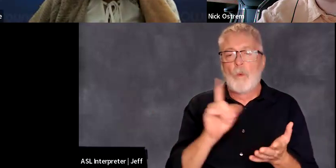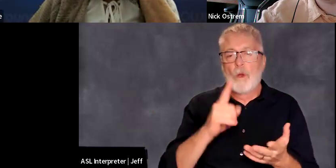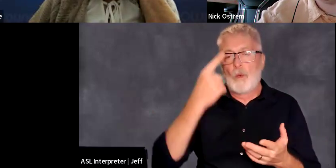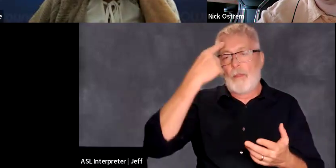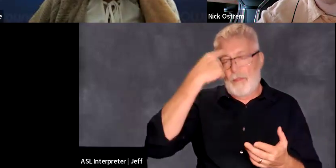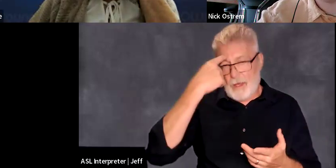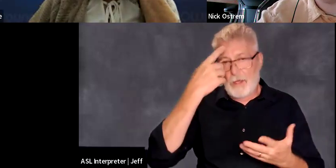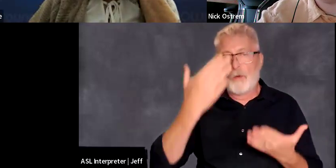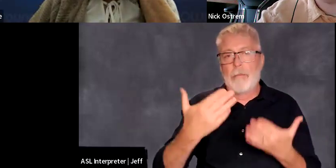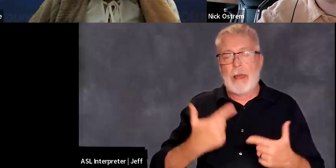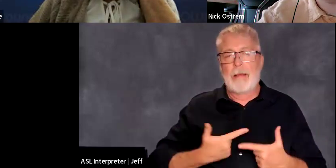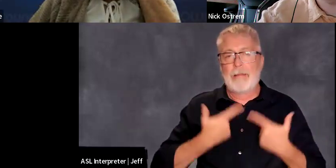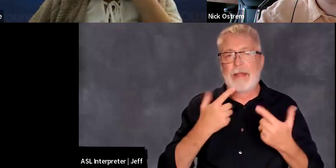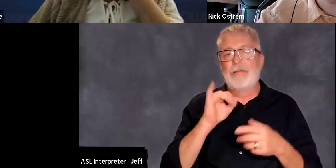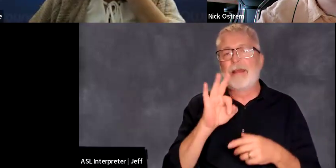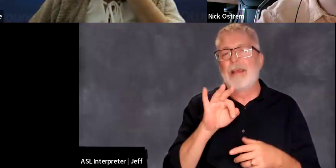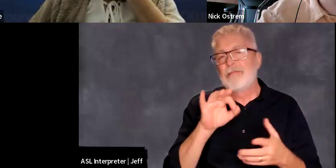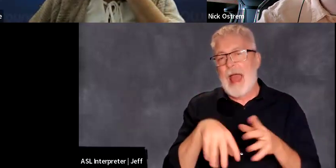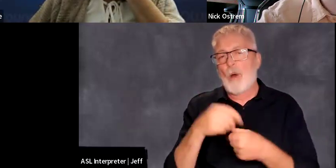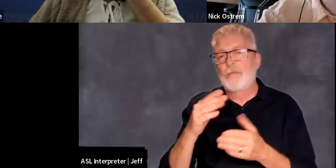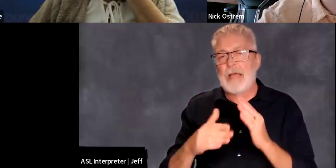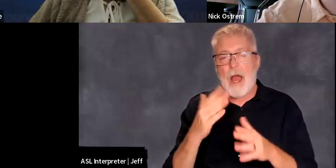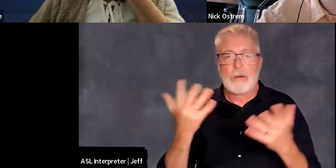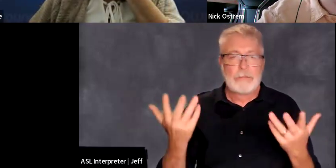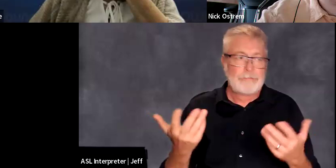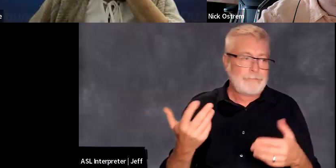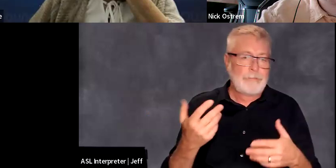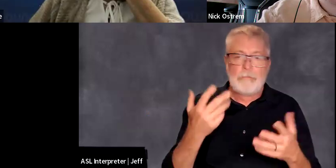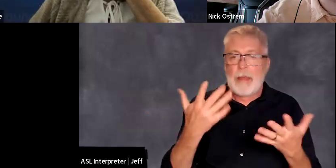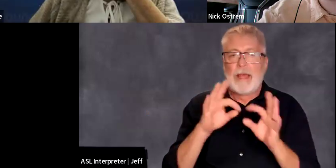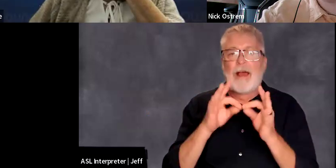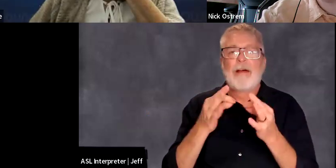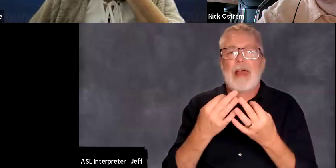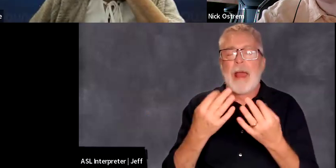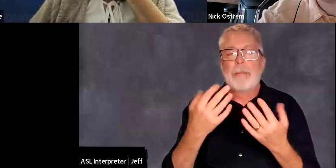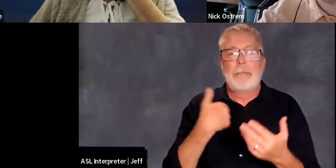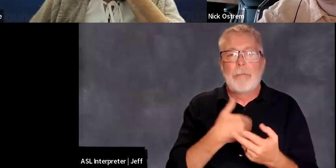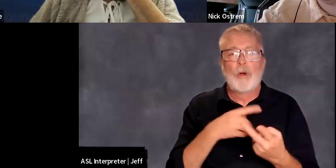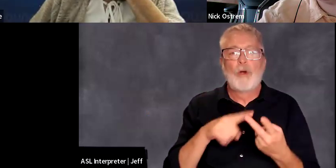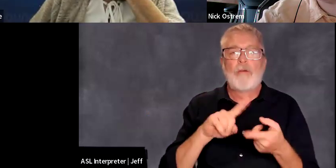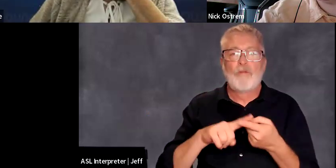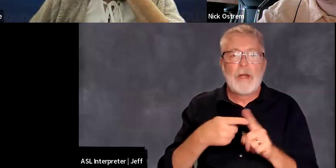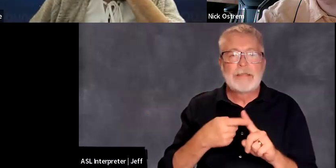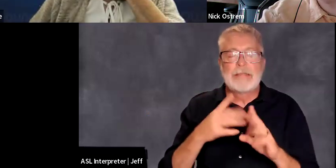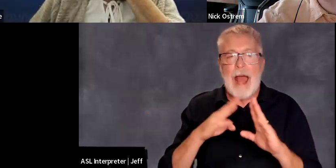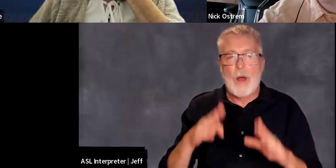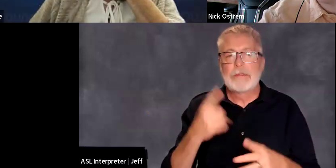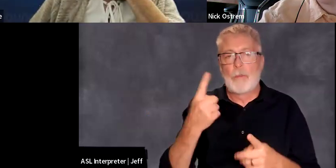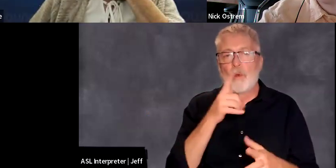think you might be sheltering if it's out of town. So this could be, a family member's house, a friend's house, somewhere that you can